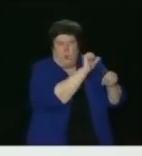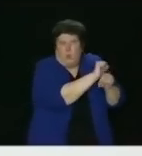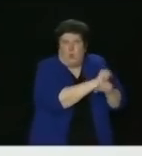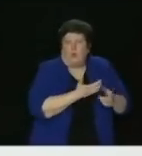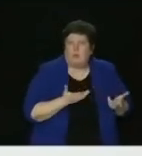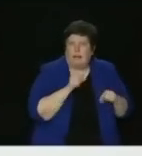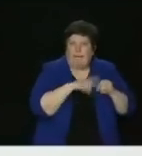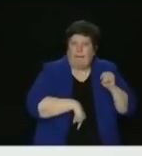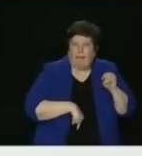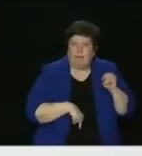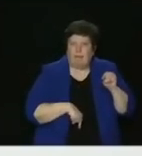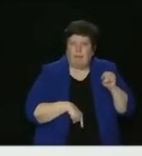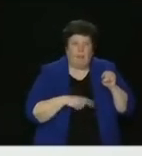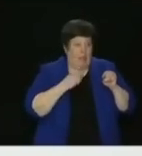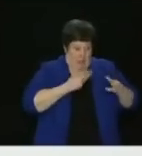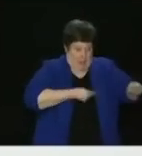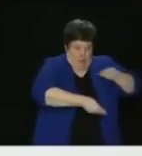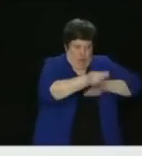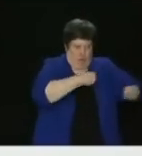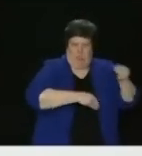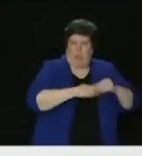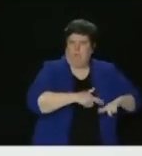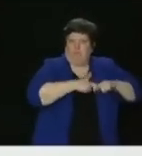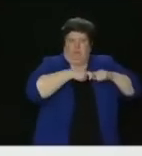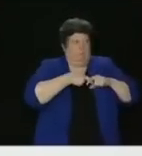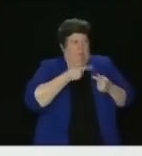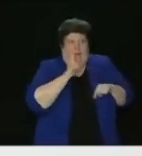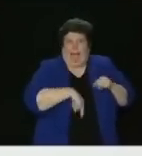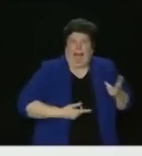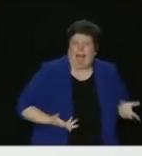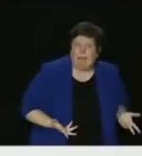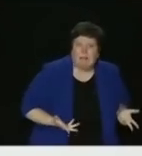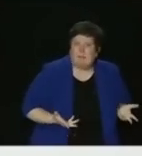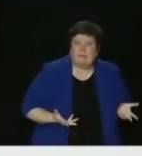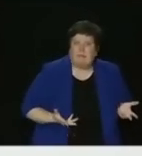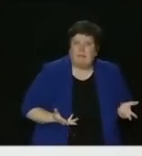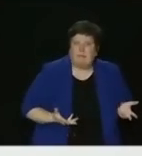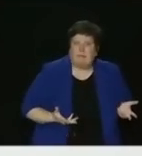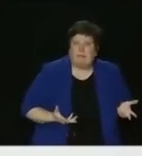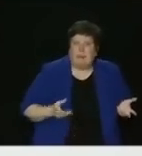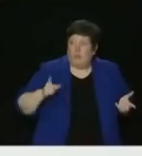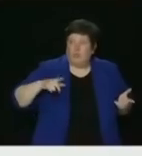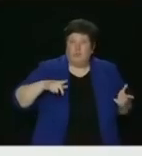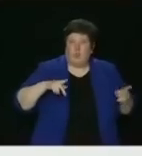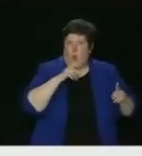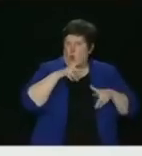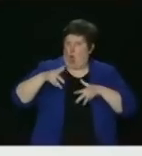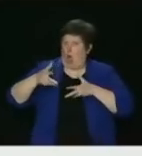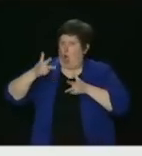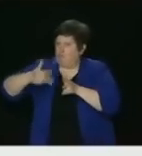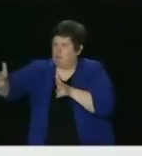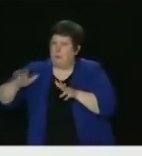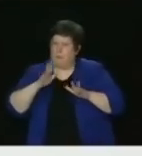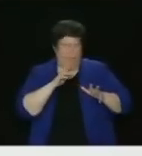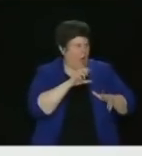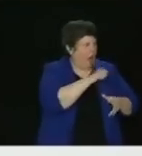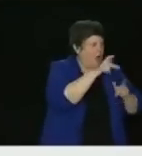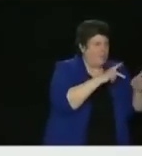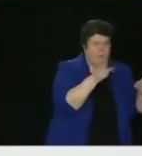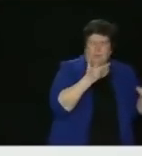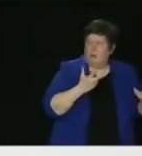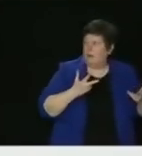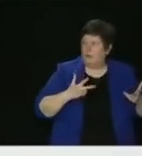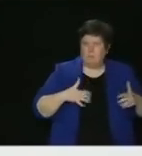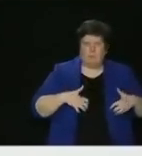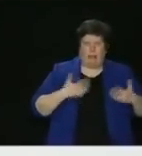are curtailing our supply chains. Those people are angry and even sicker